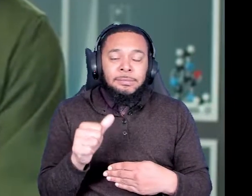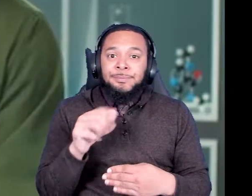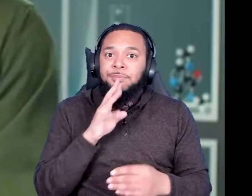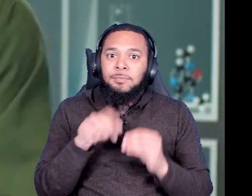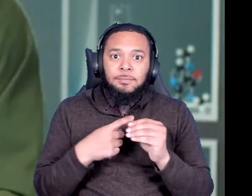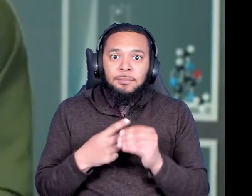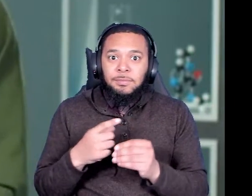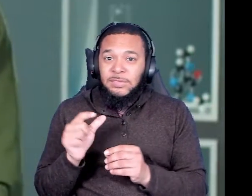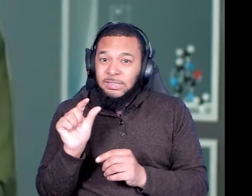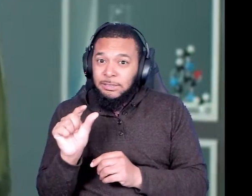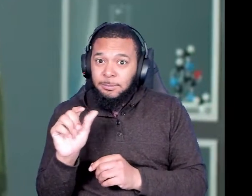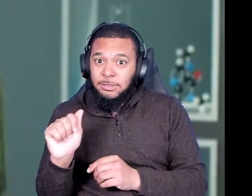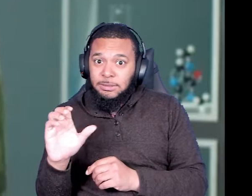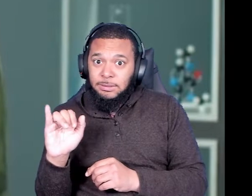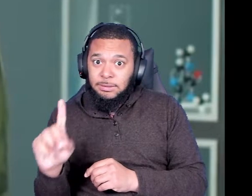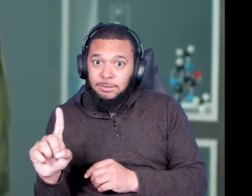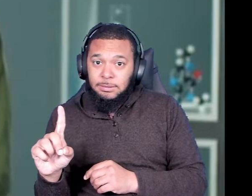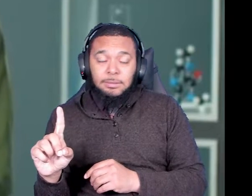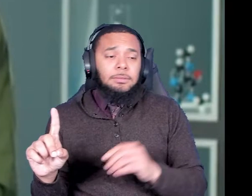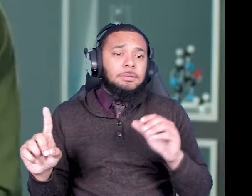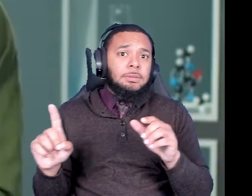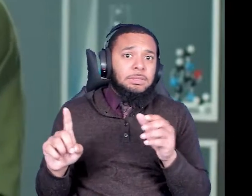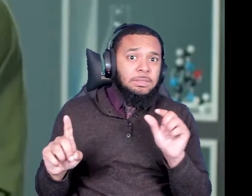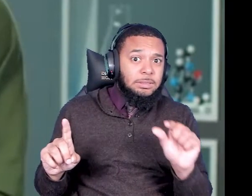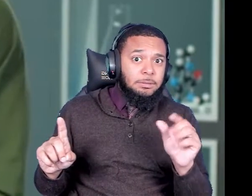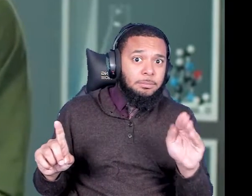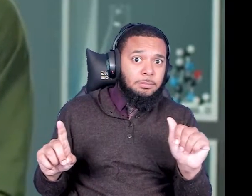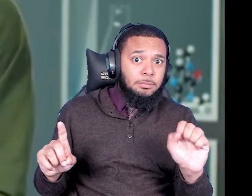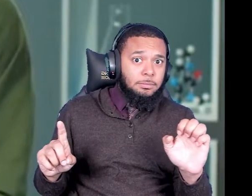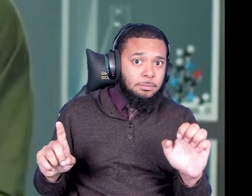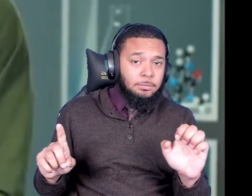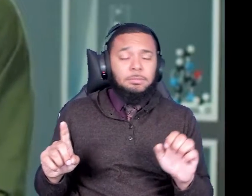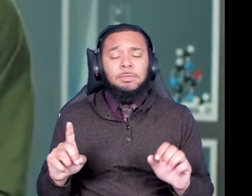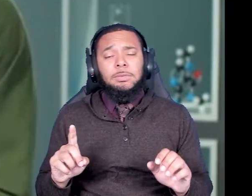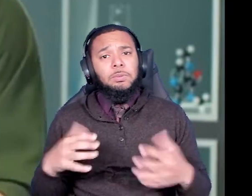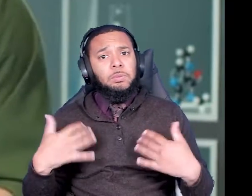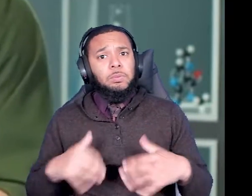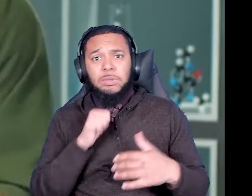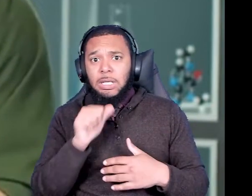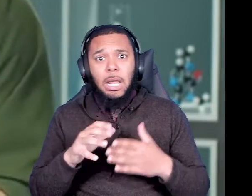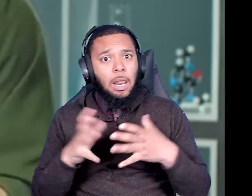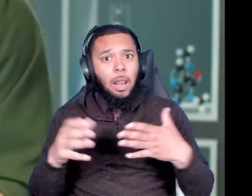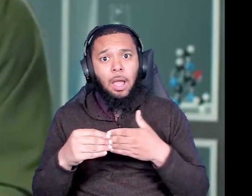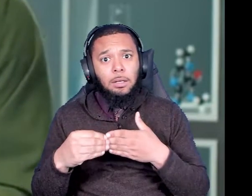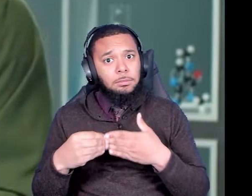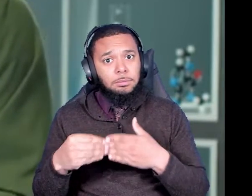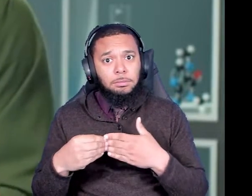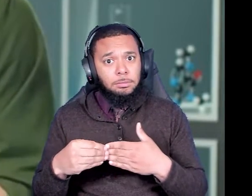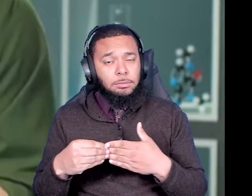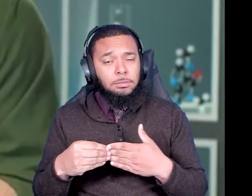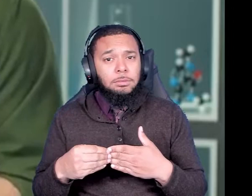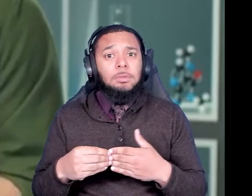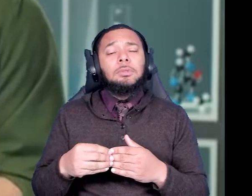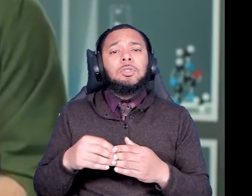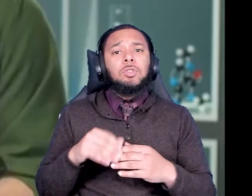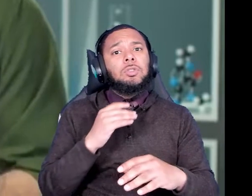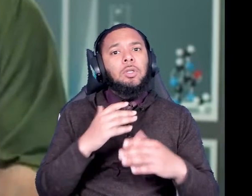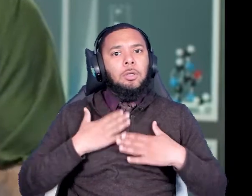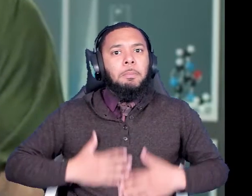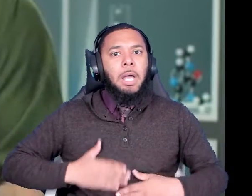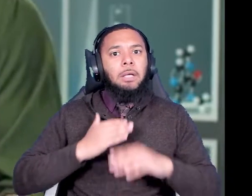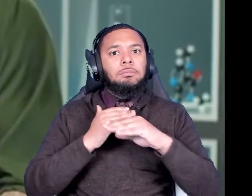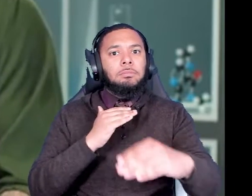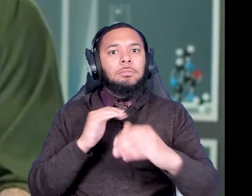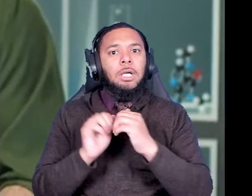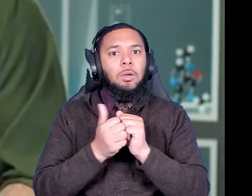slightly acidic to slightly basic, right? We don't have a whole lot of wiggle room there. So in order to maintain that, the body is going